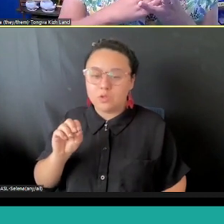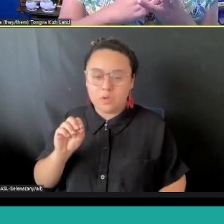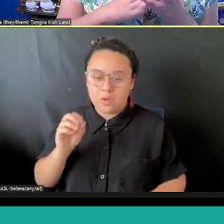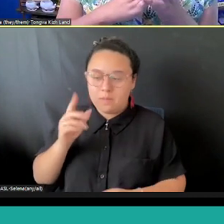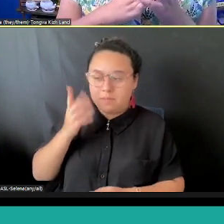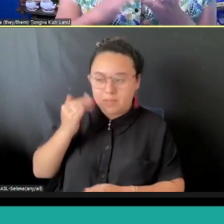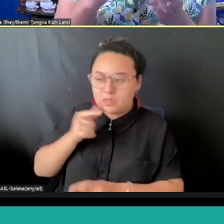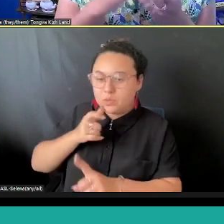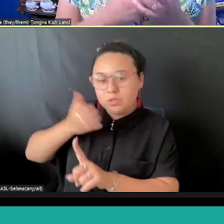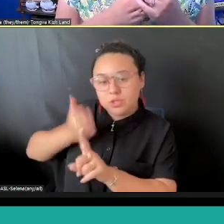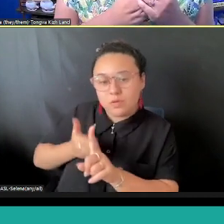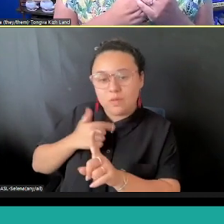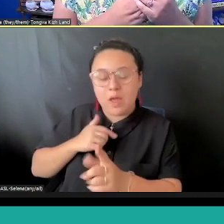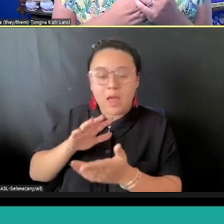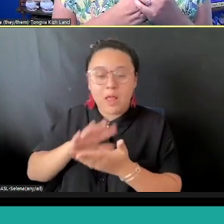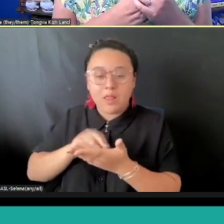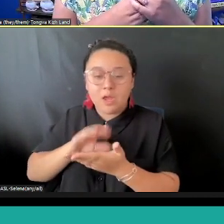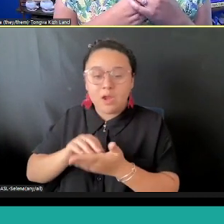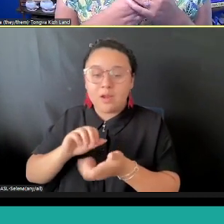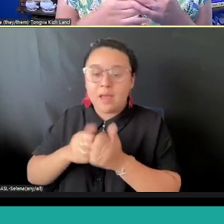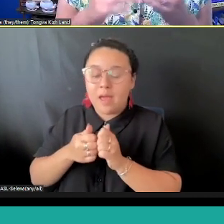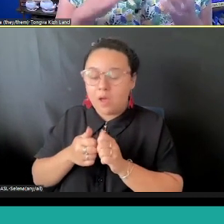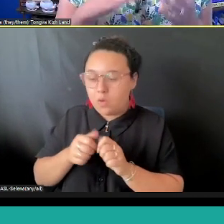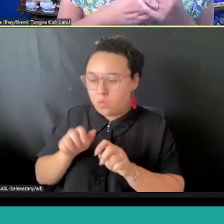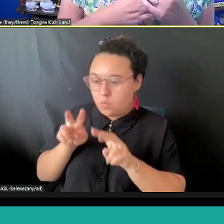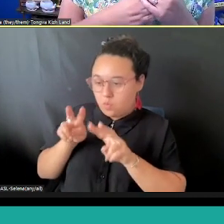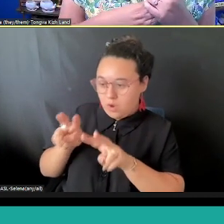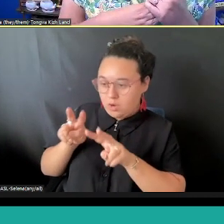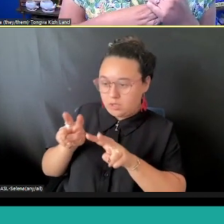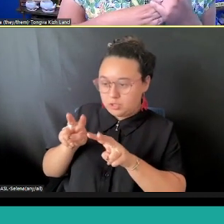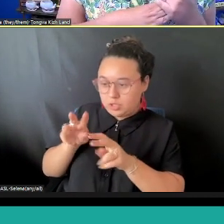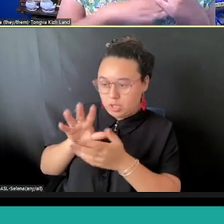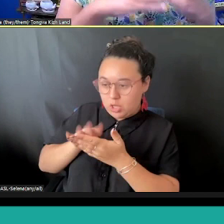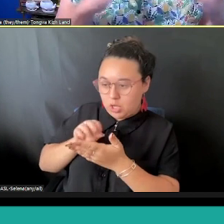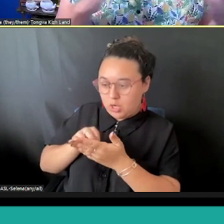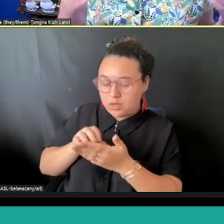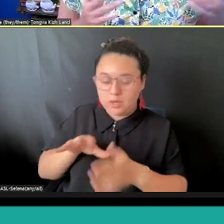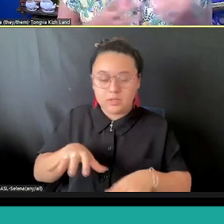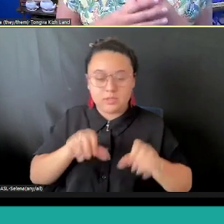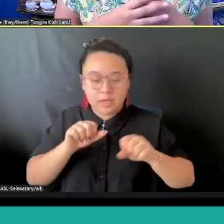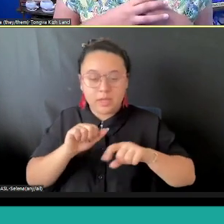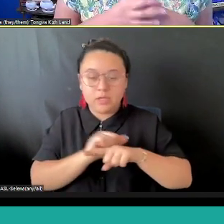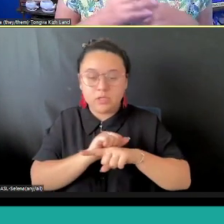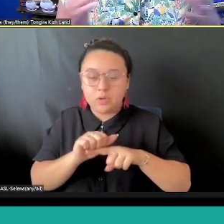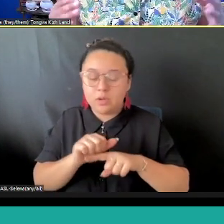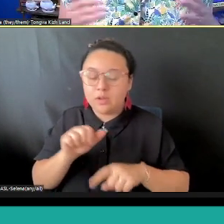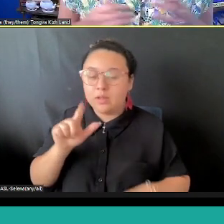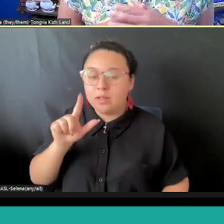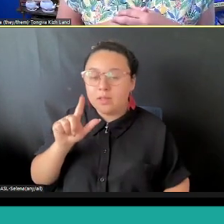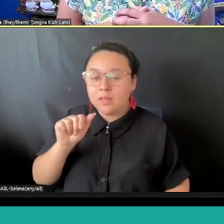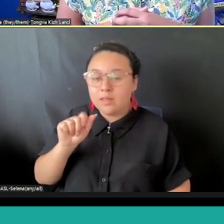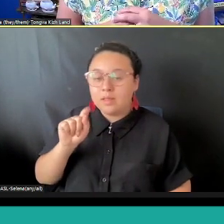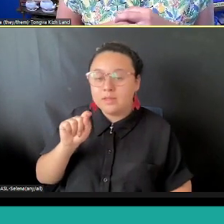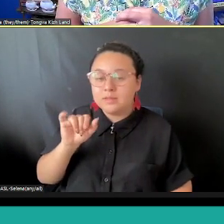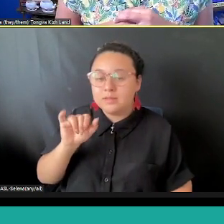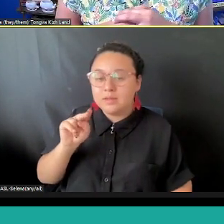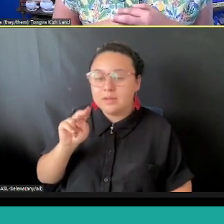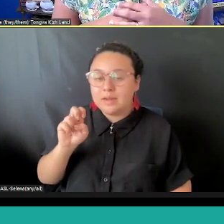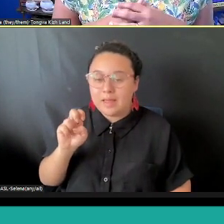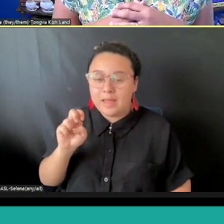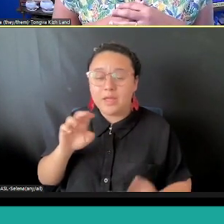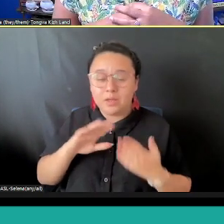learn by taking trainings. You know, I highly recommend, you know, in the Latine community, we all need anti-Blackness